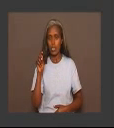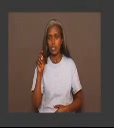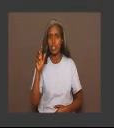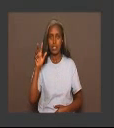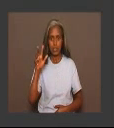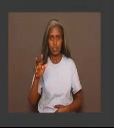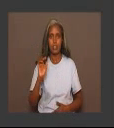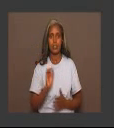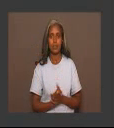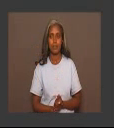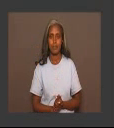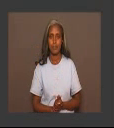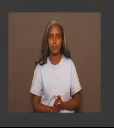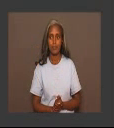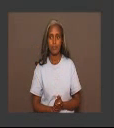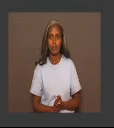103.